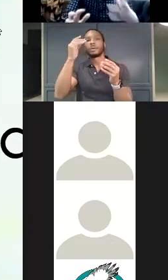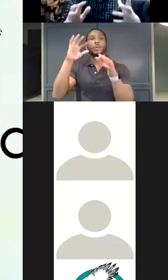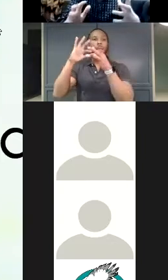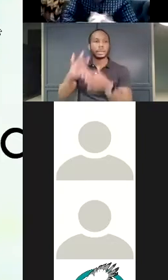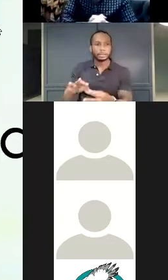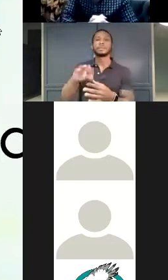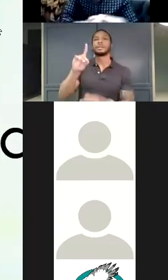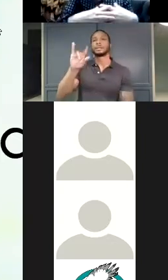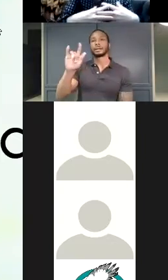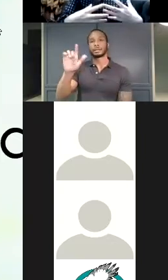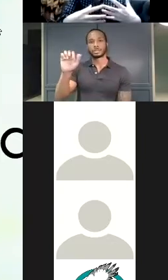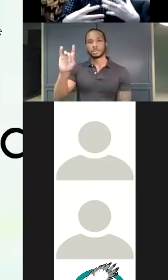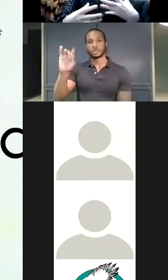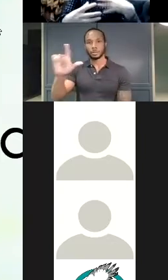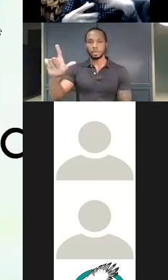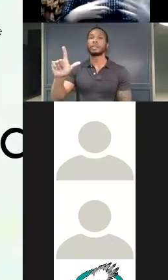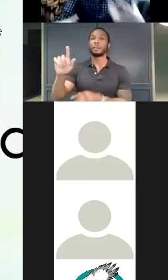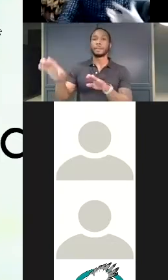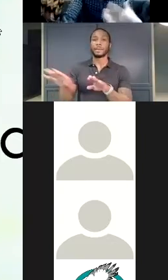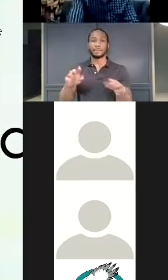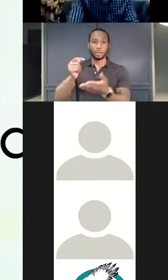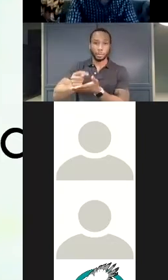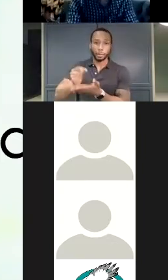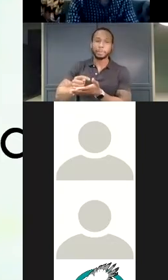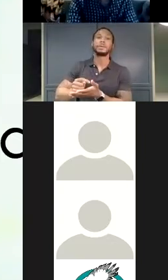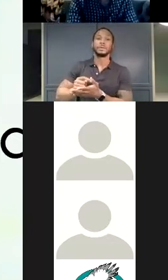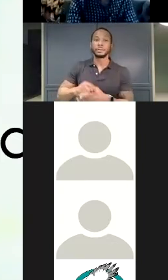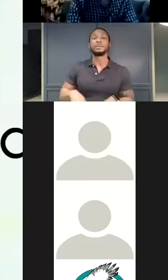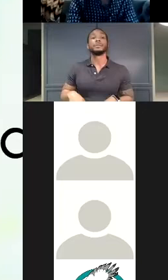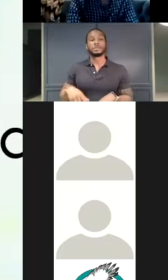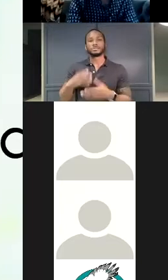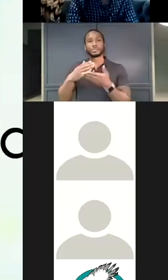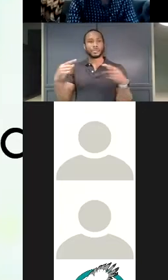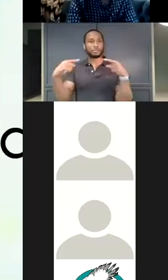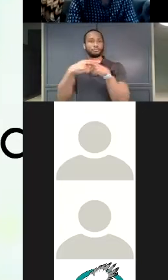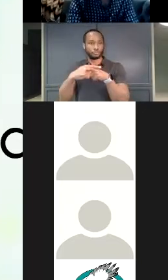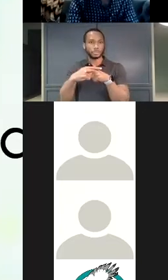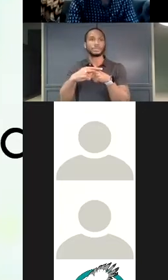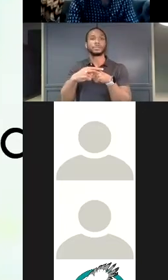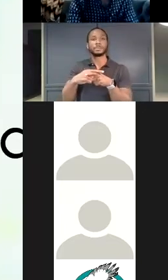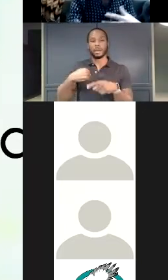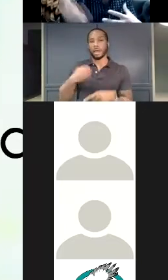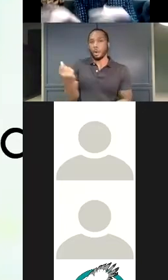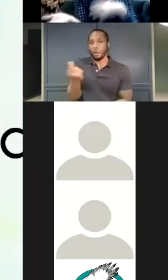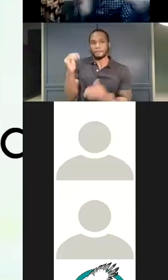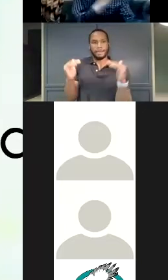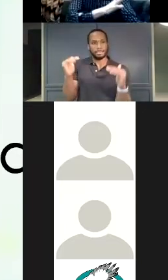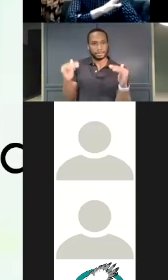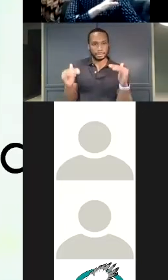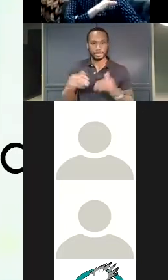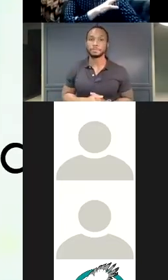dialectical behavioral therapy. So some seeming contradictions that I'm holding in balance. So